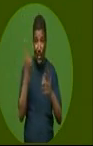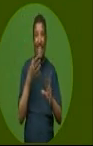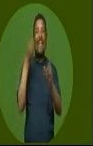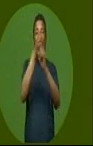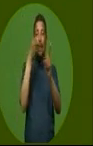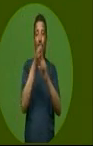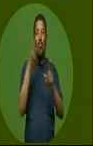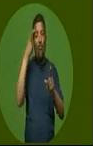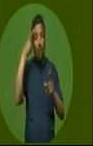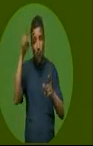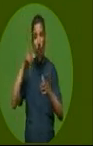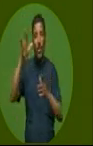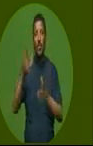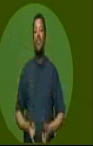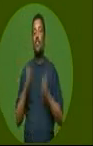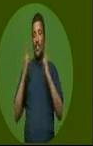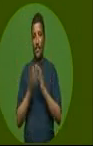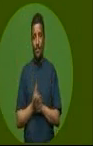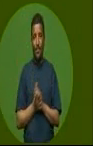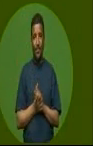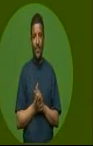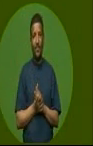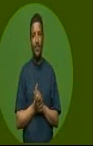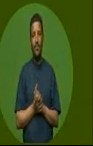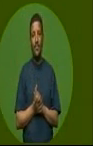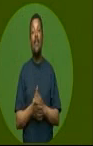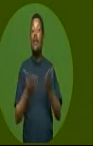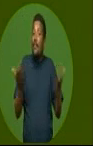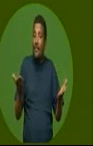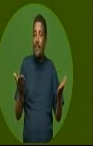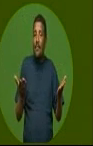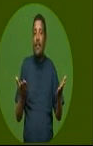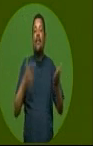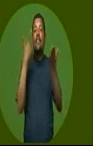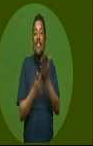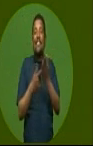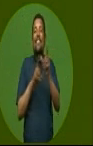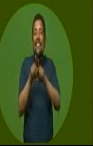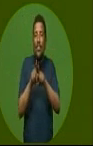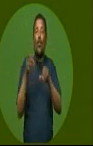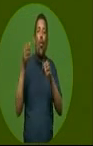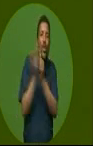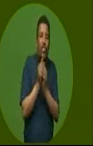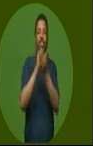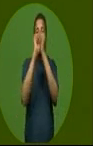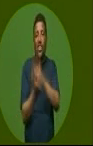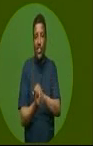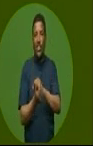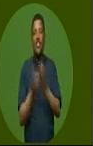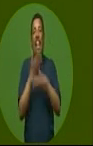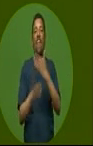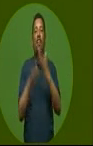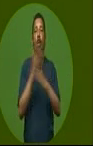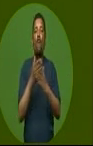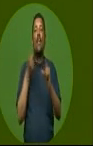claims on foreign residents. Hence, it deals with changes in the levels